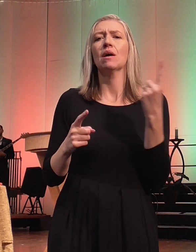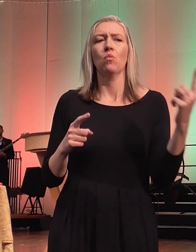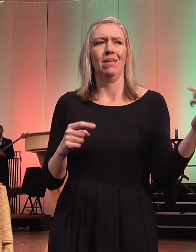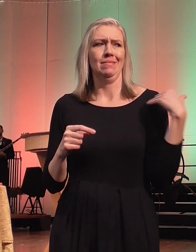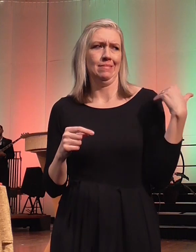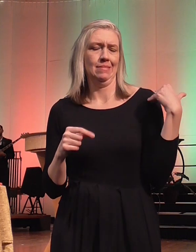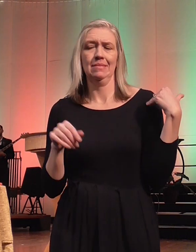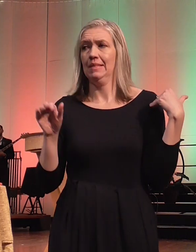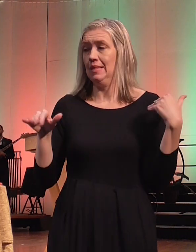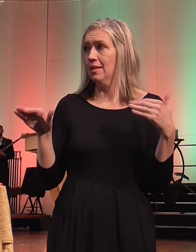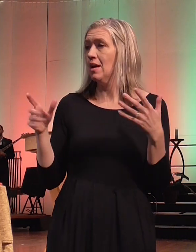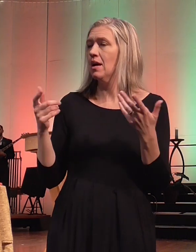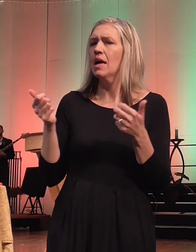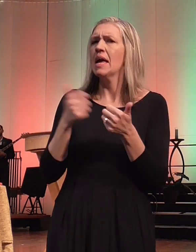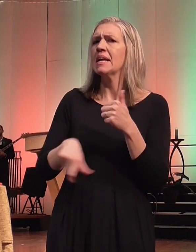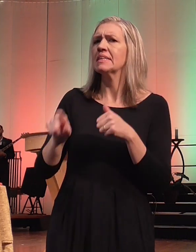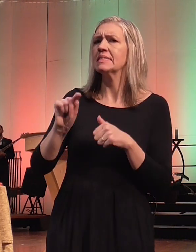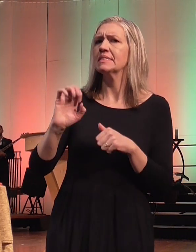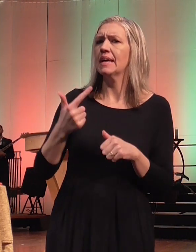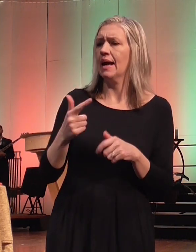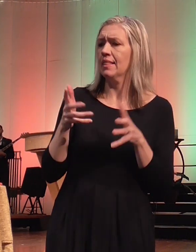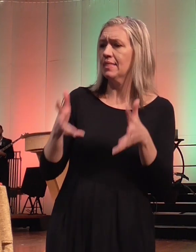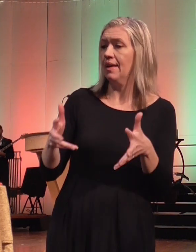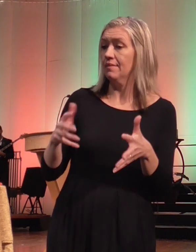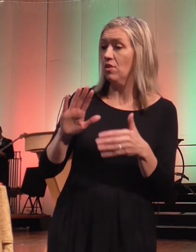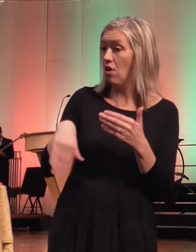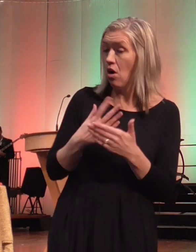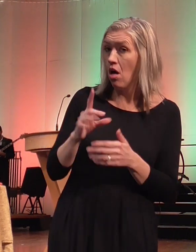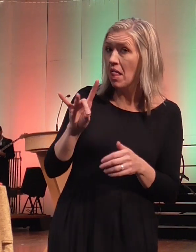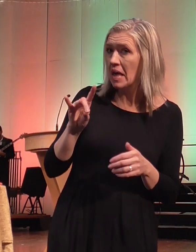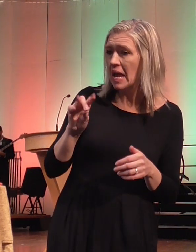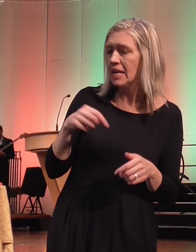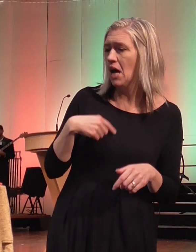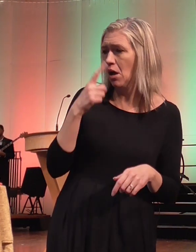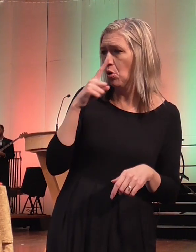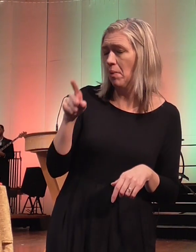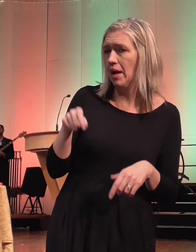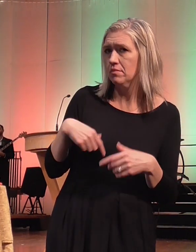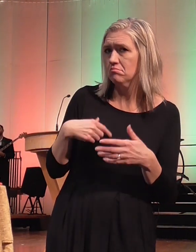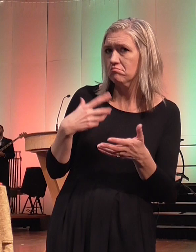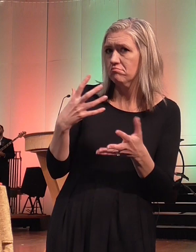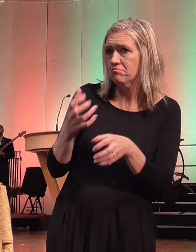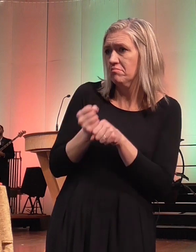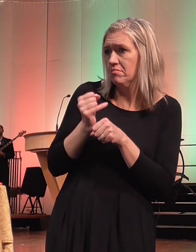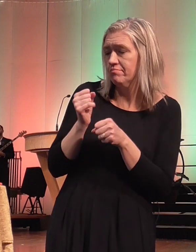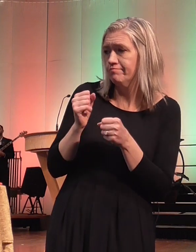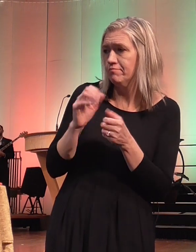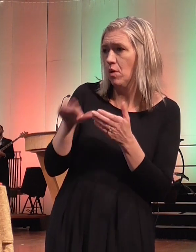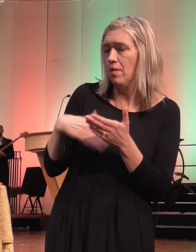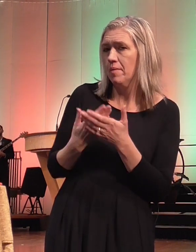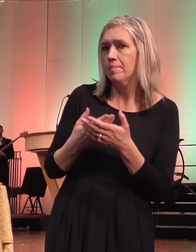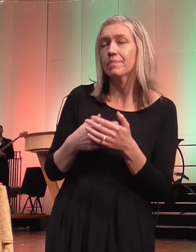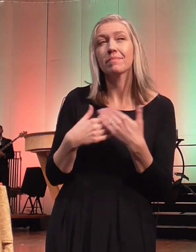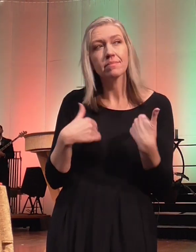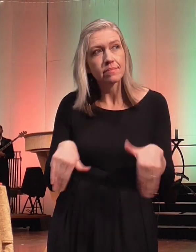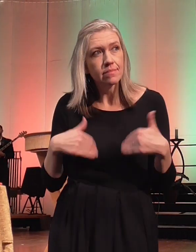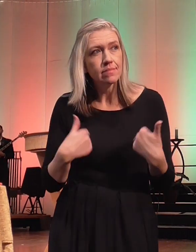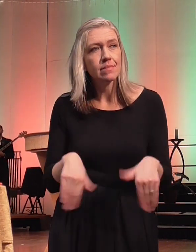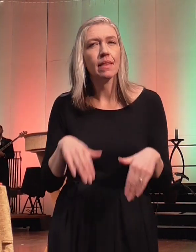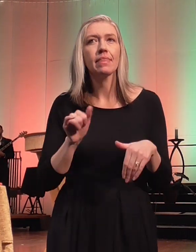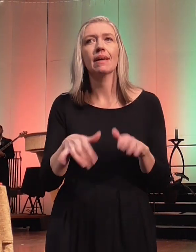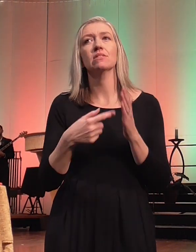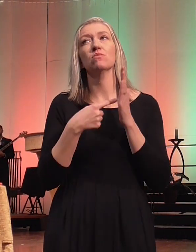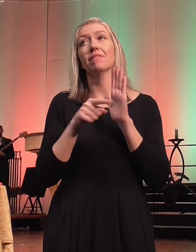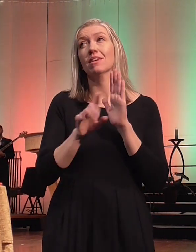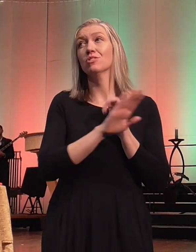whatever tags are left, even if it's all 80, I got them. Let me know. And it just is a reflection of you and your